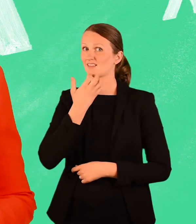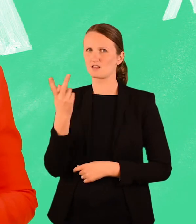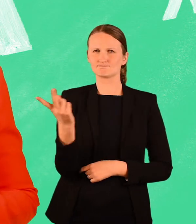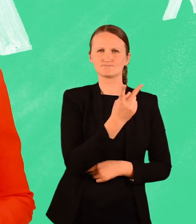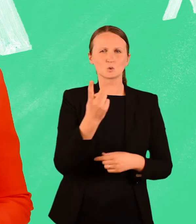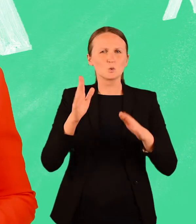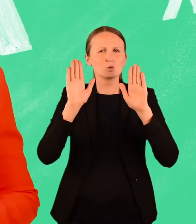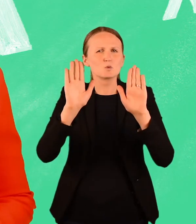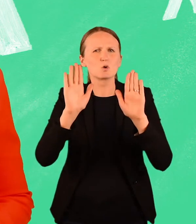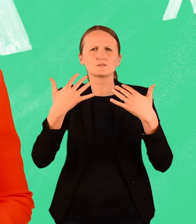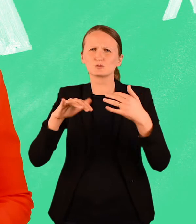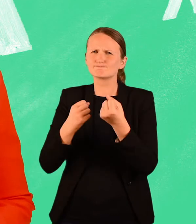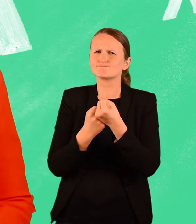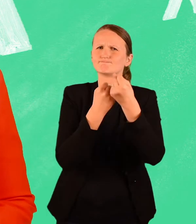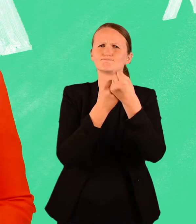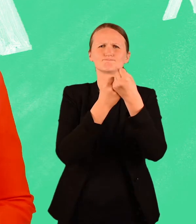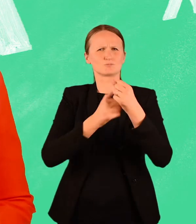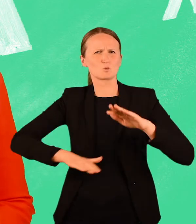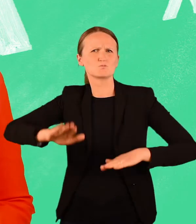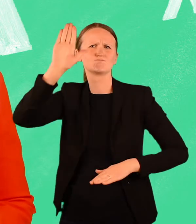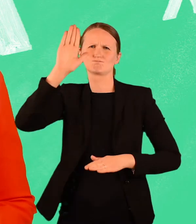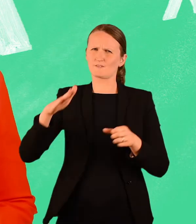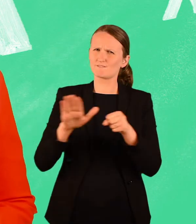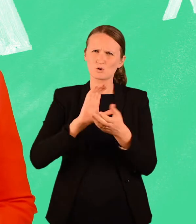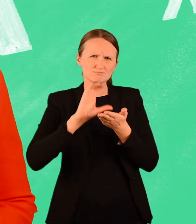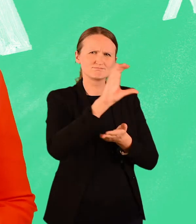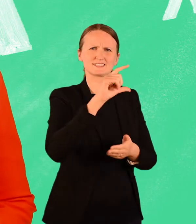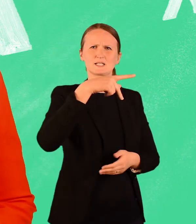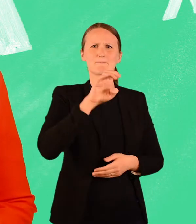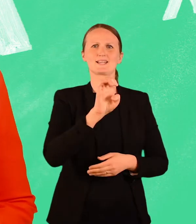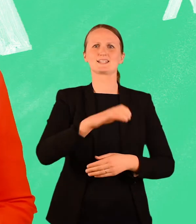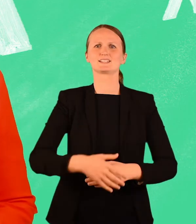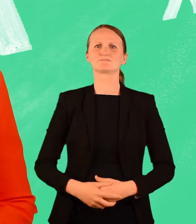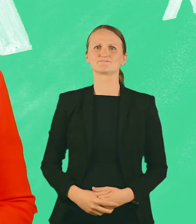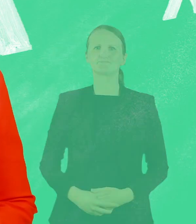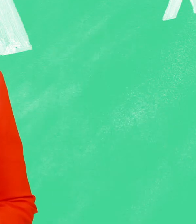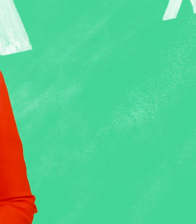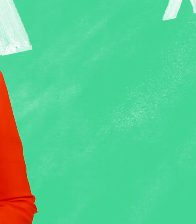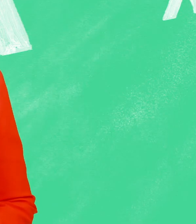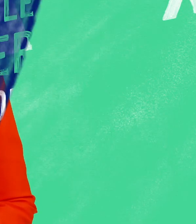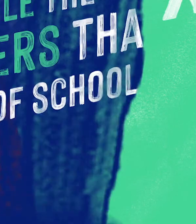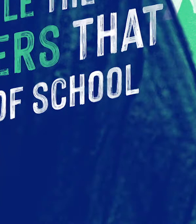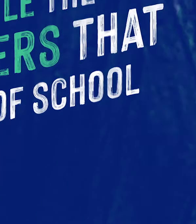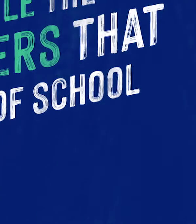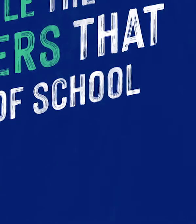our fantastic activists, for raising their hands for a fully funded GPE.